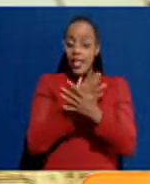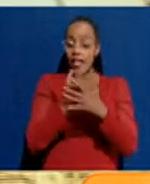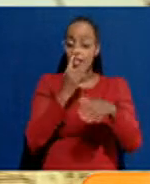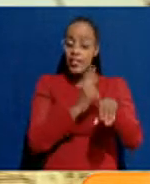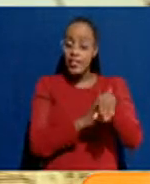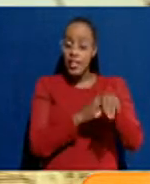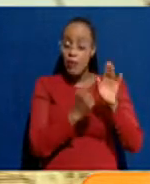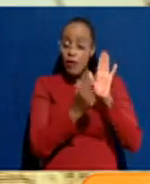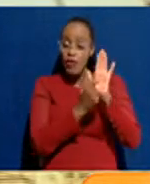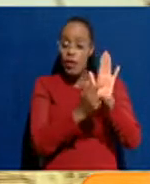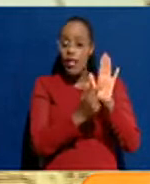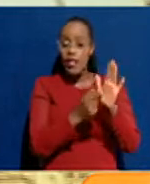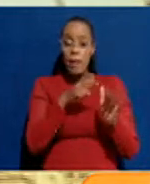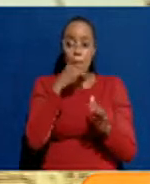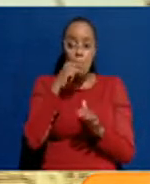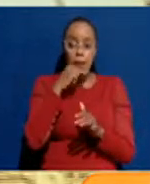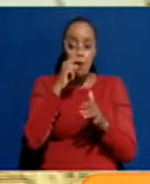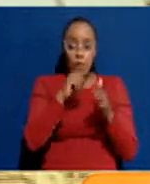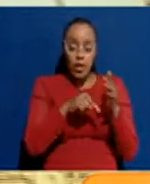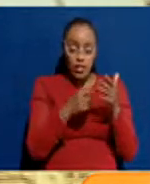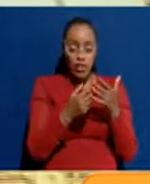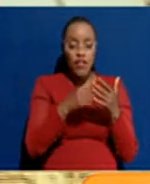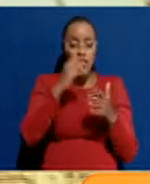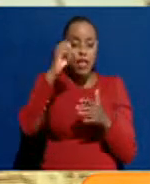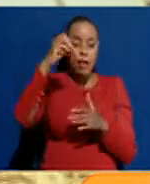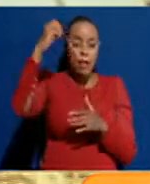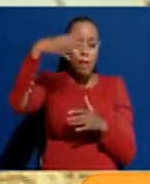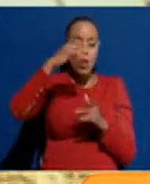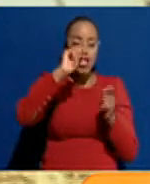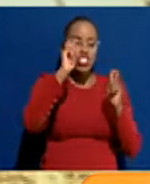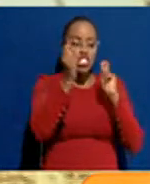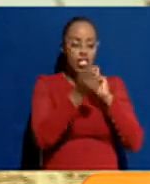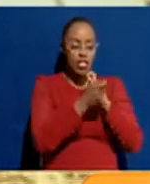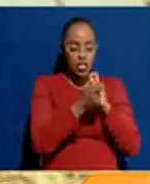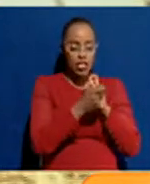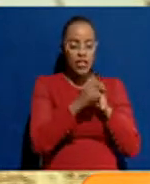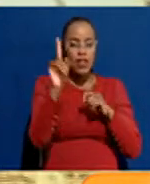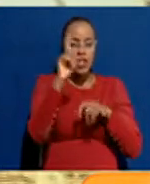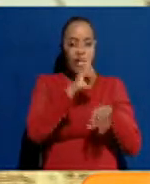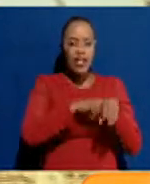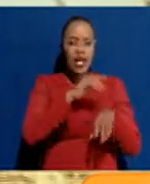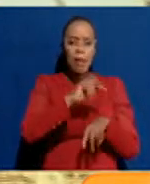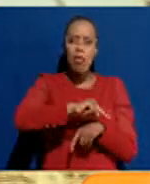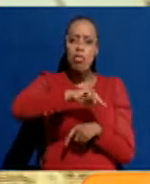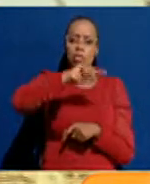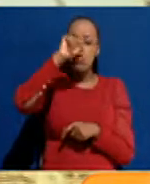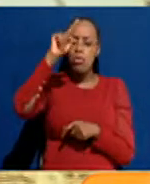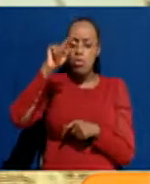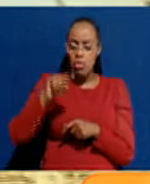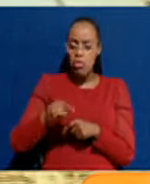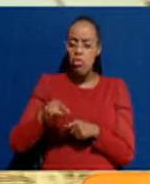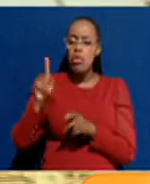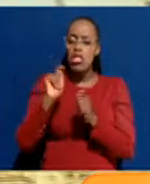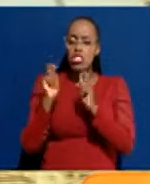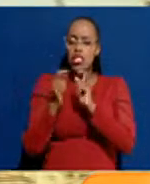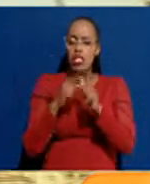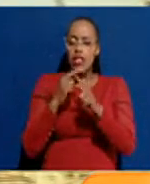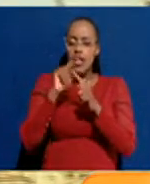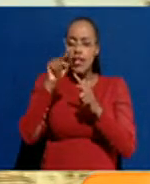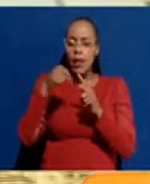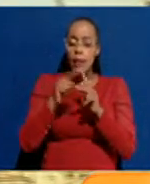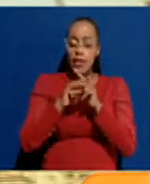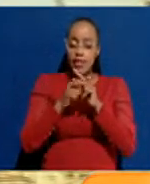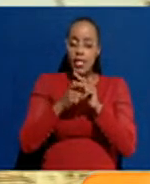for example, I did mention like the curve that power changes during the day. When you reap the evening, for example, the demand starts going